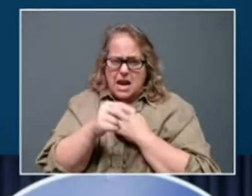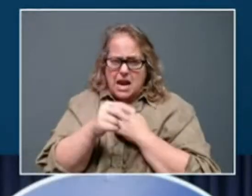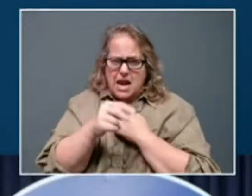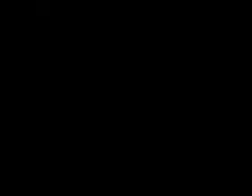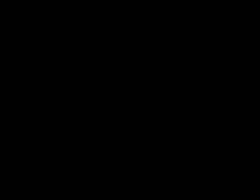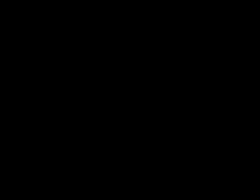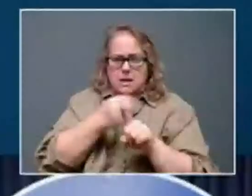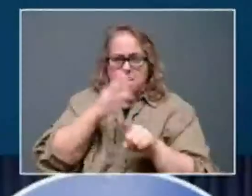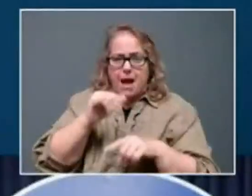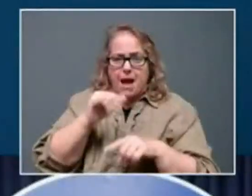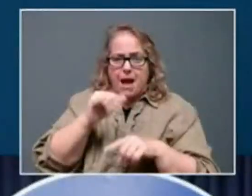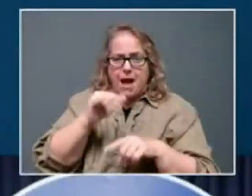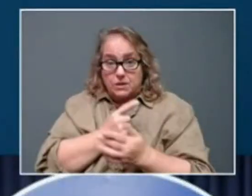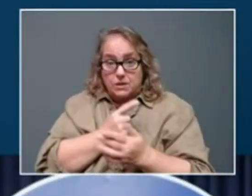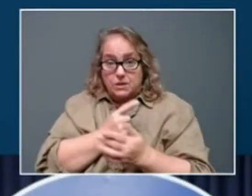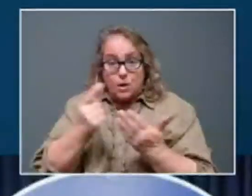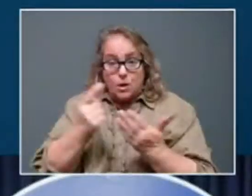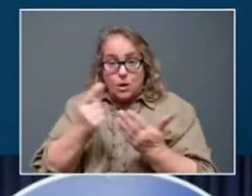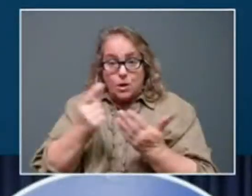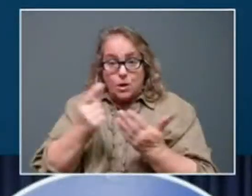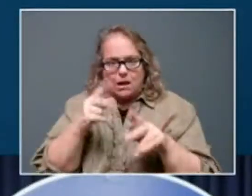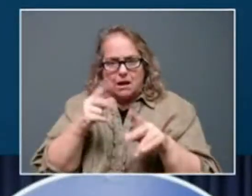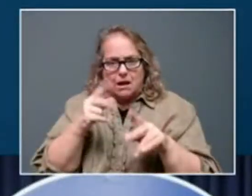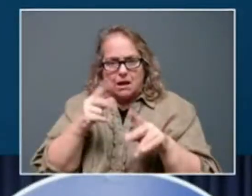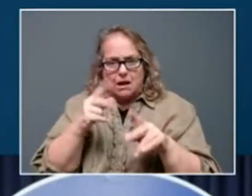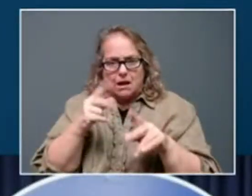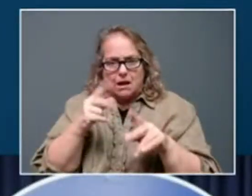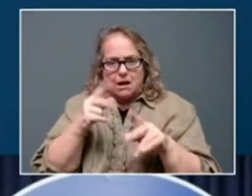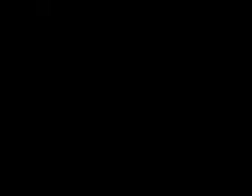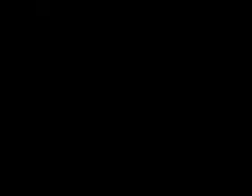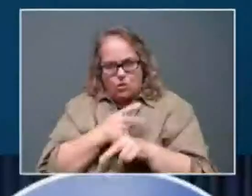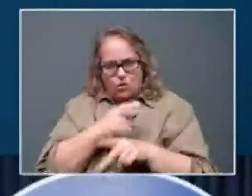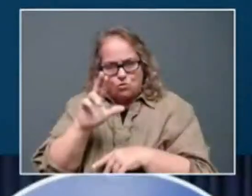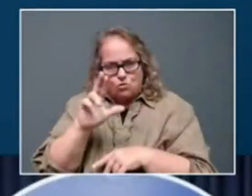still we're able to calculate a rate from before.